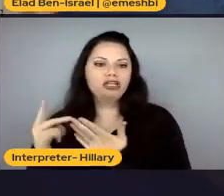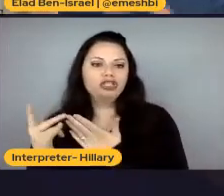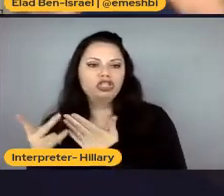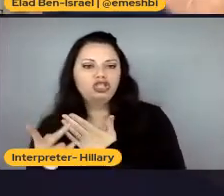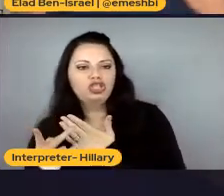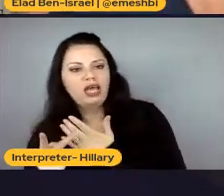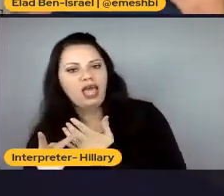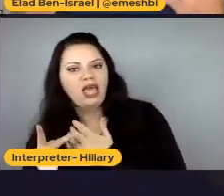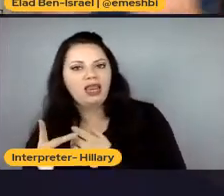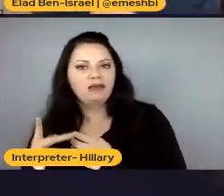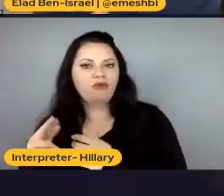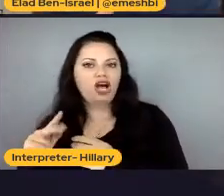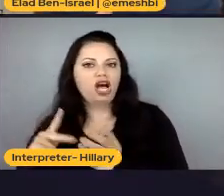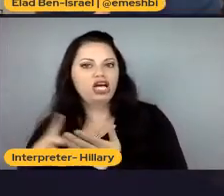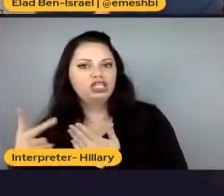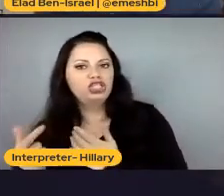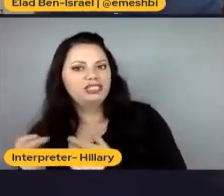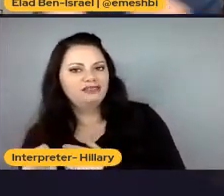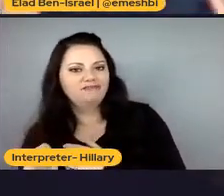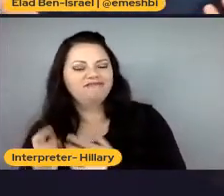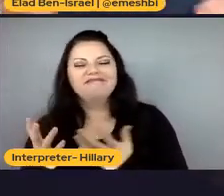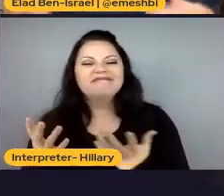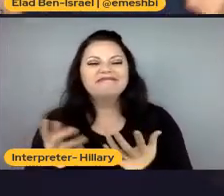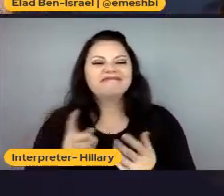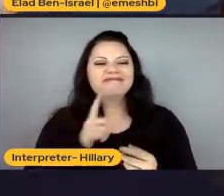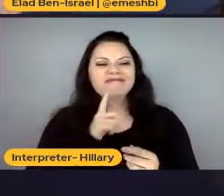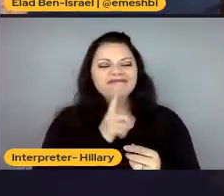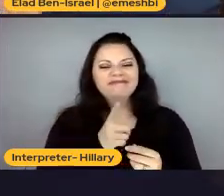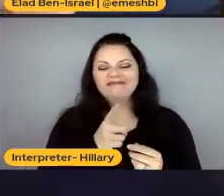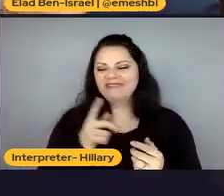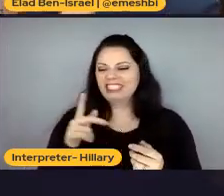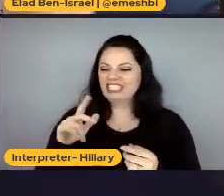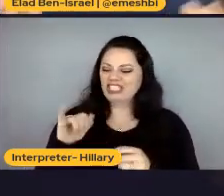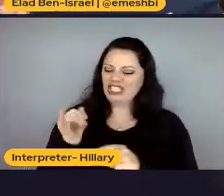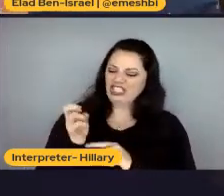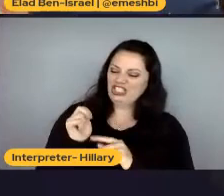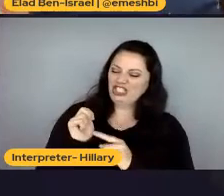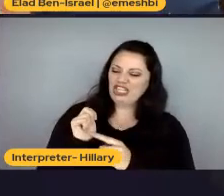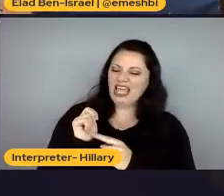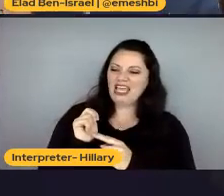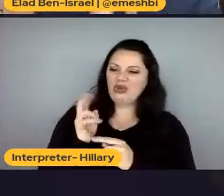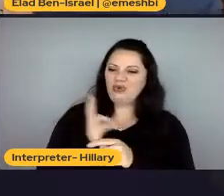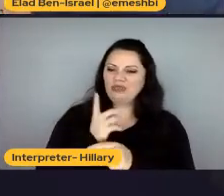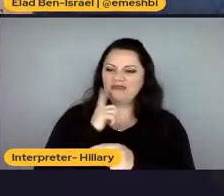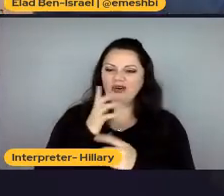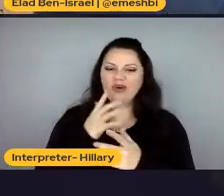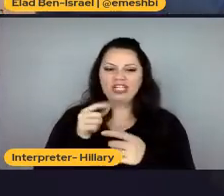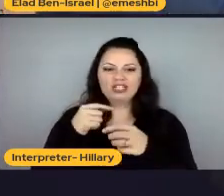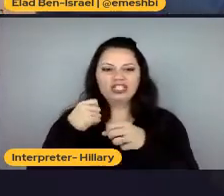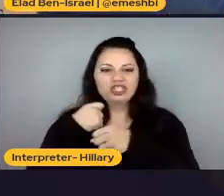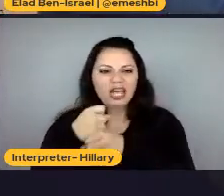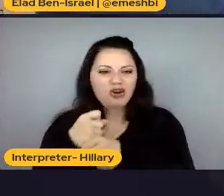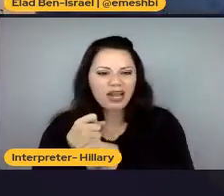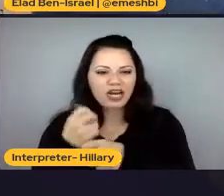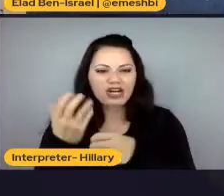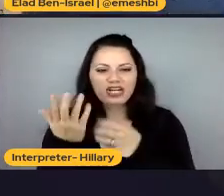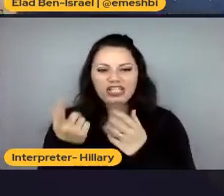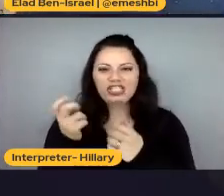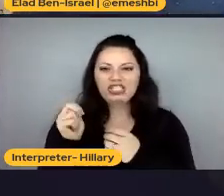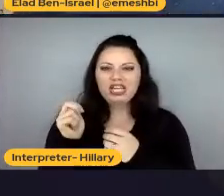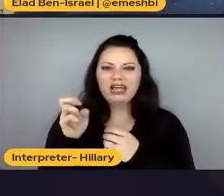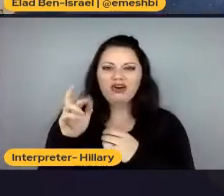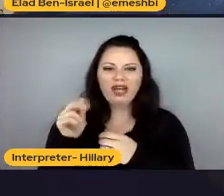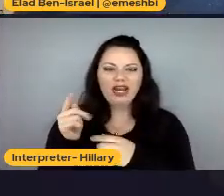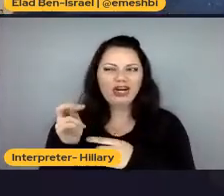to like think about it, and I don't even know what gen is for. Is it for generator or? But yeah, I guess